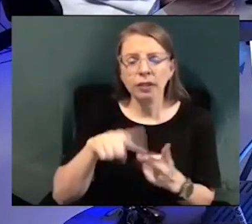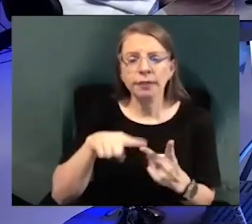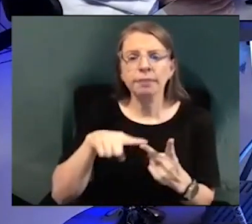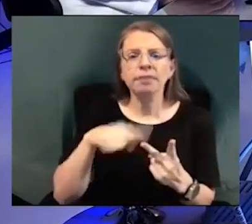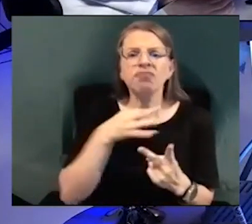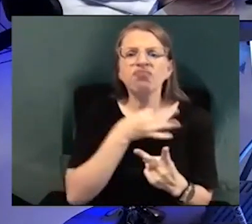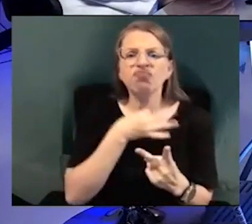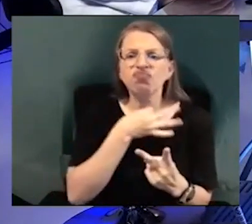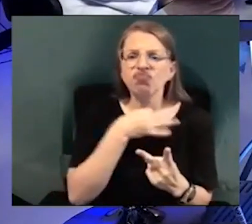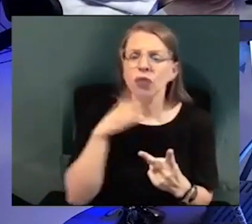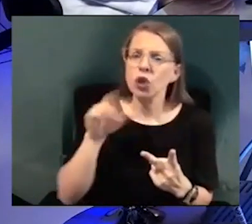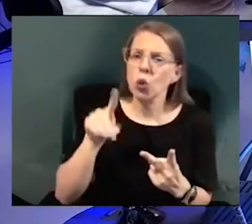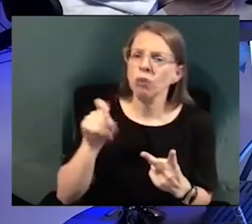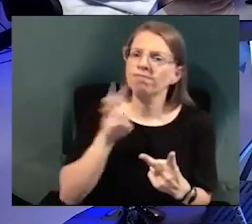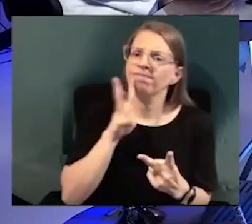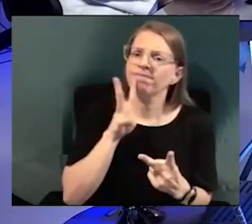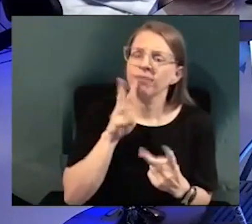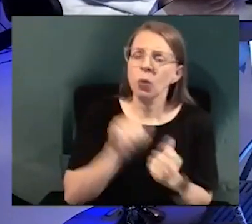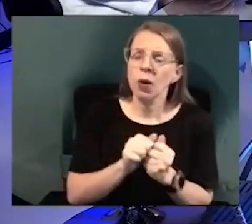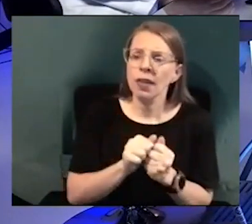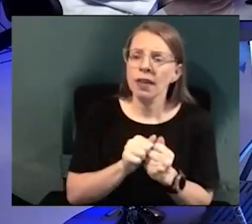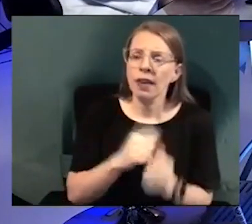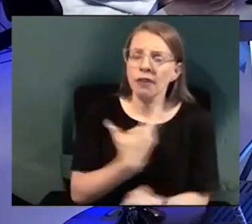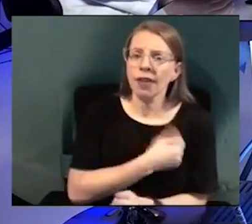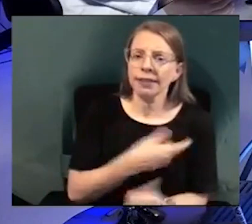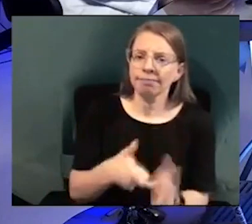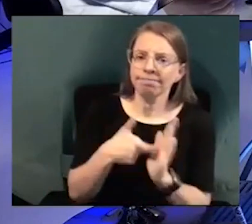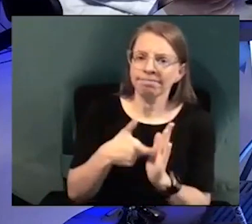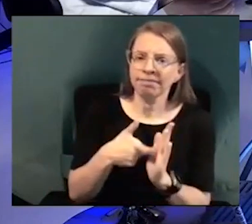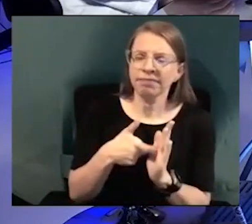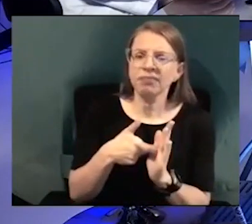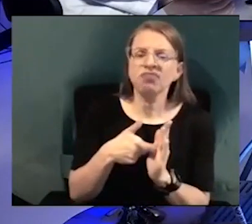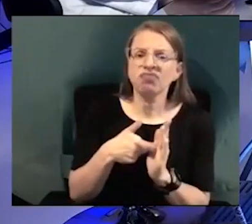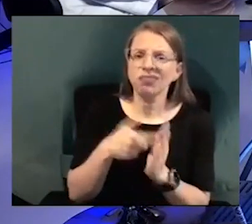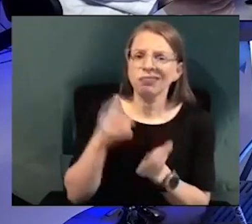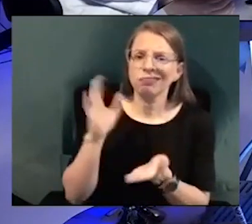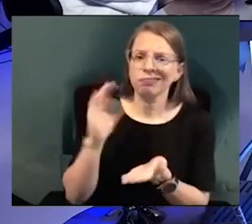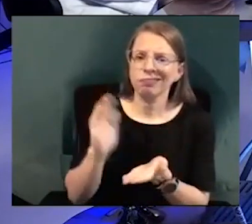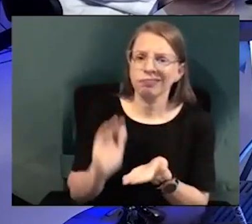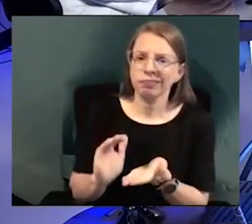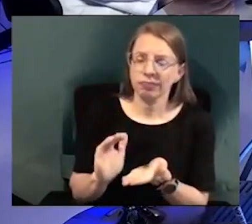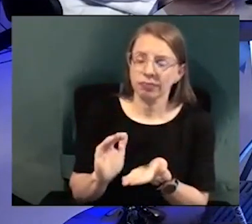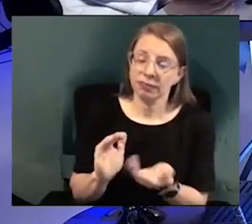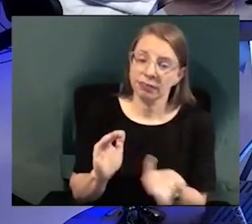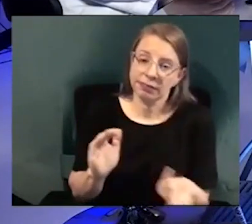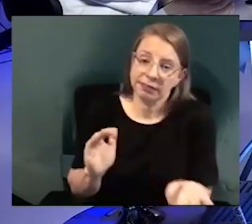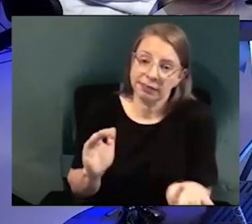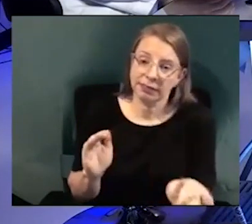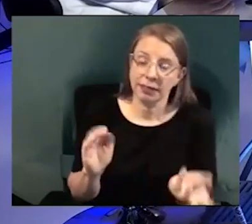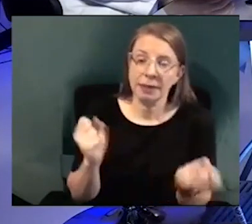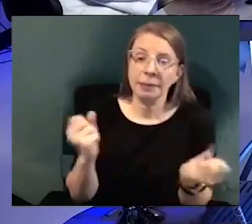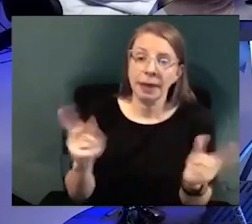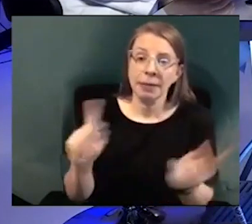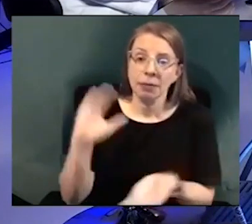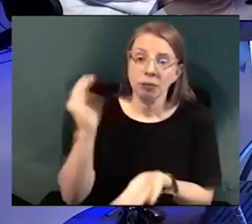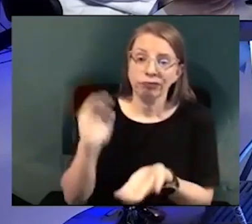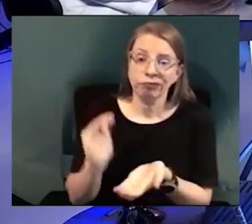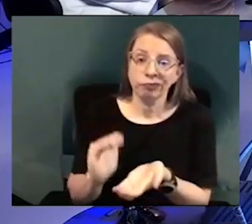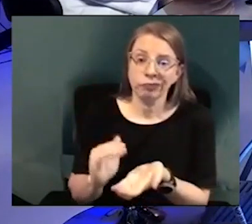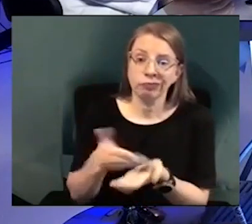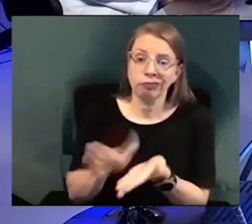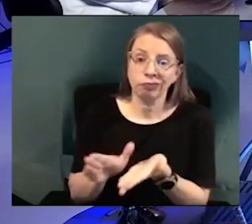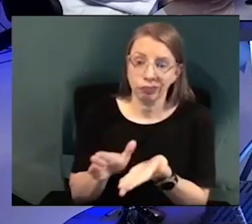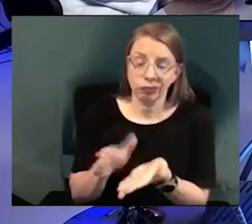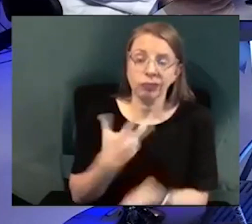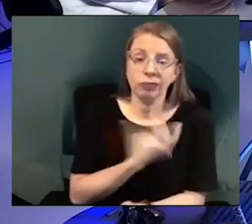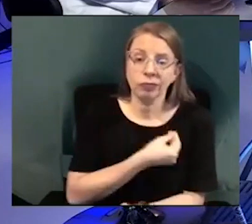curious with the vaccine demand, because we've seen it wane, and that's like the understatement of the summer right now. But with